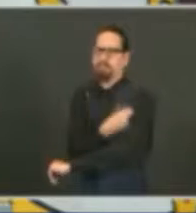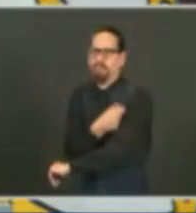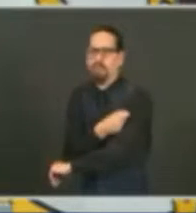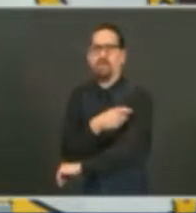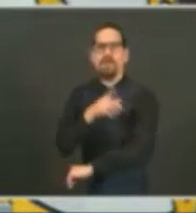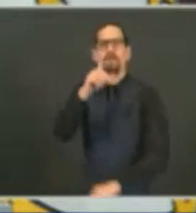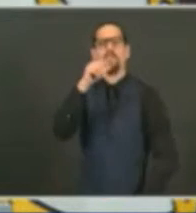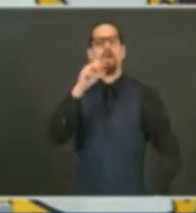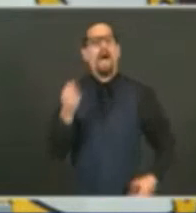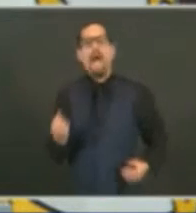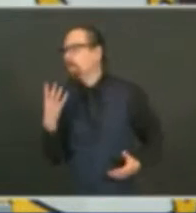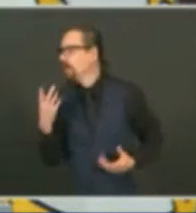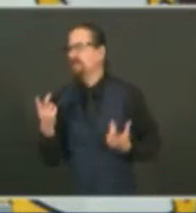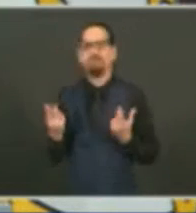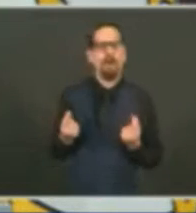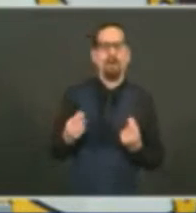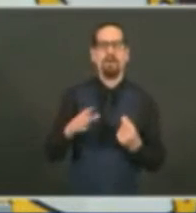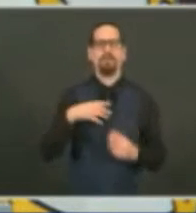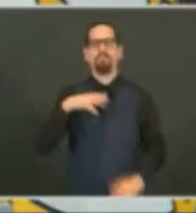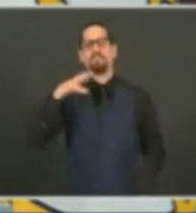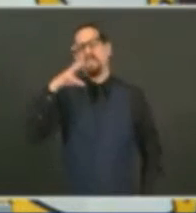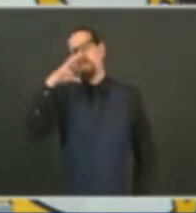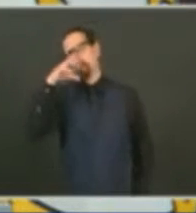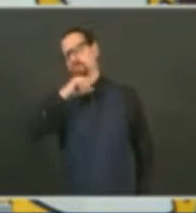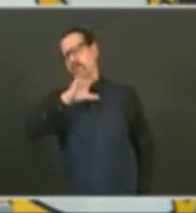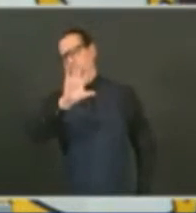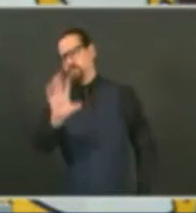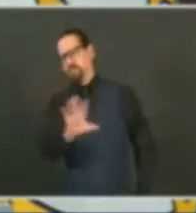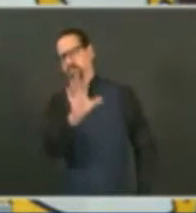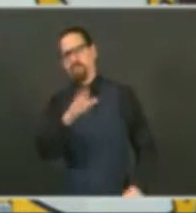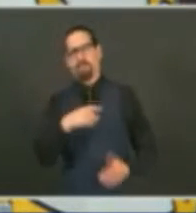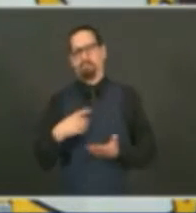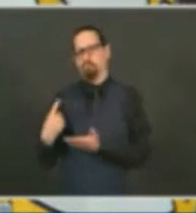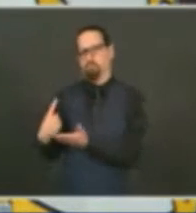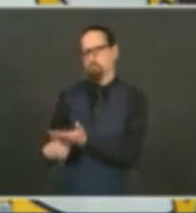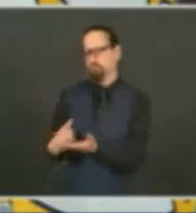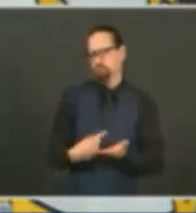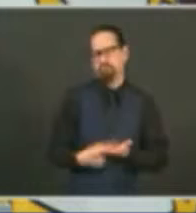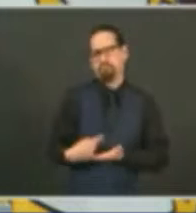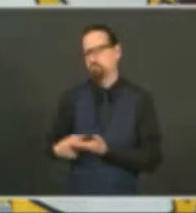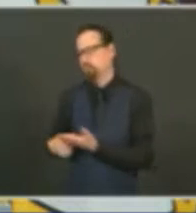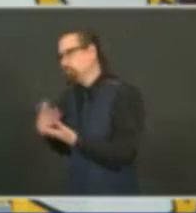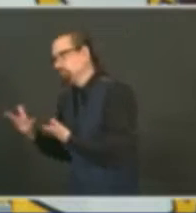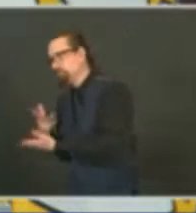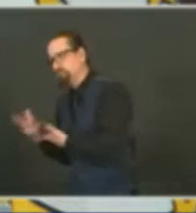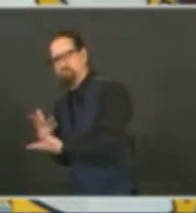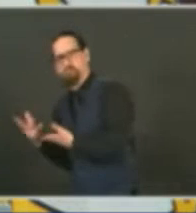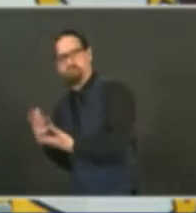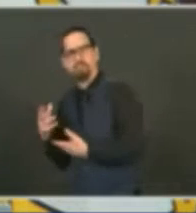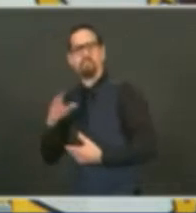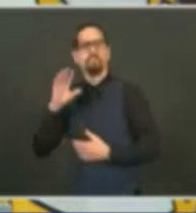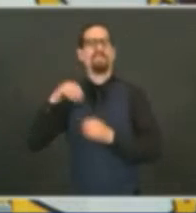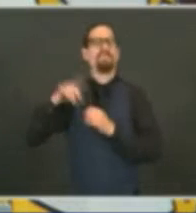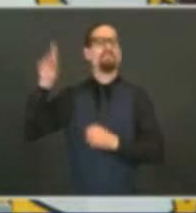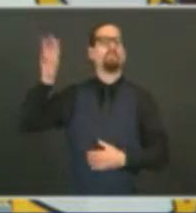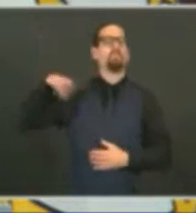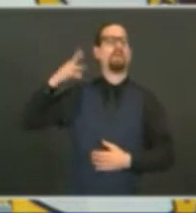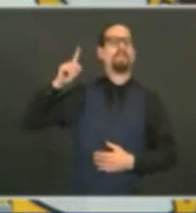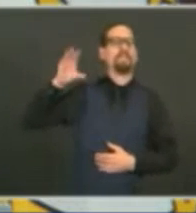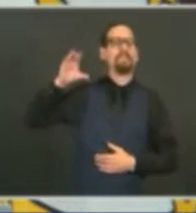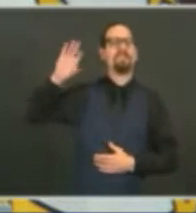I expect based upon all the conversations we're having with Washington and our federal partners and